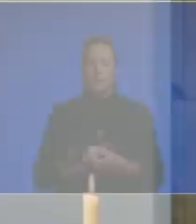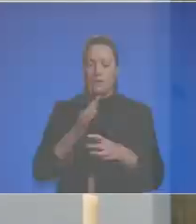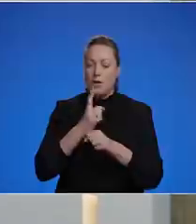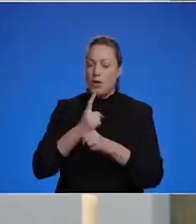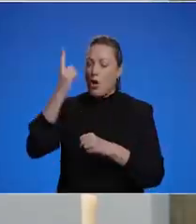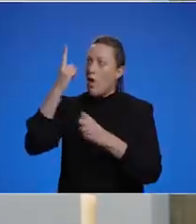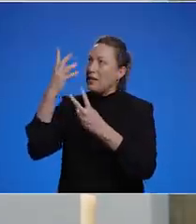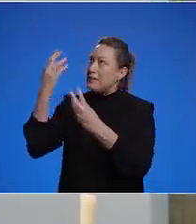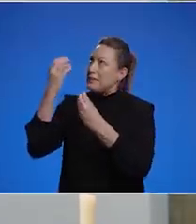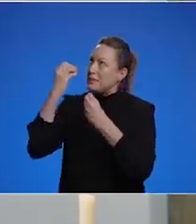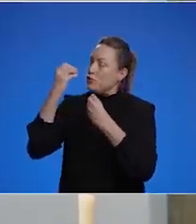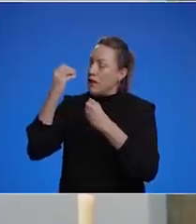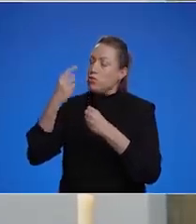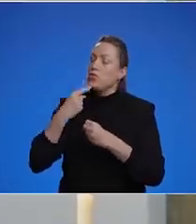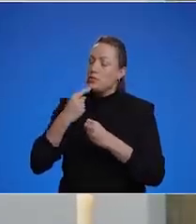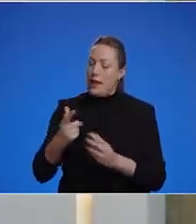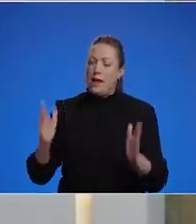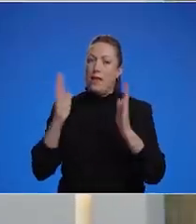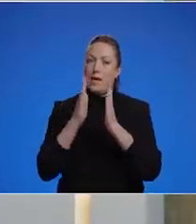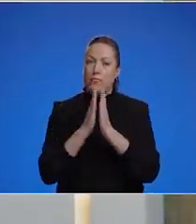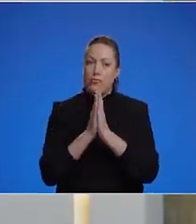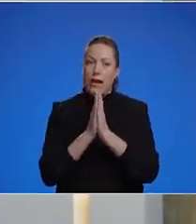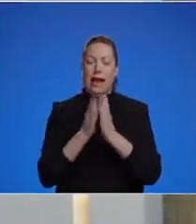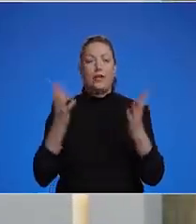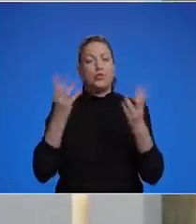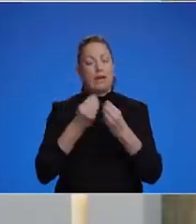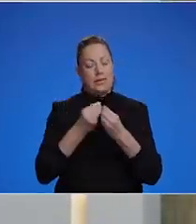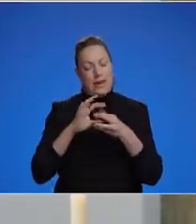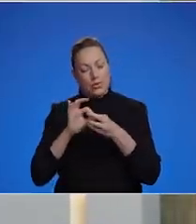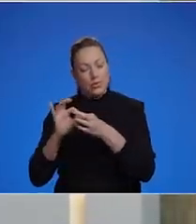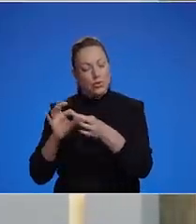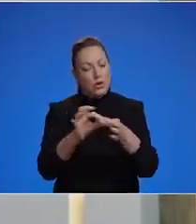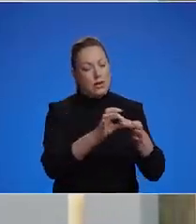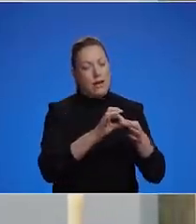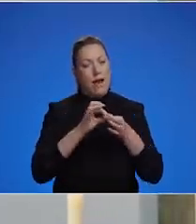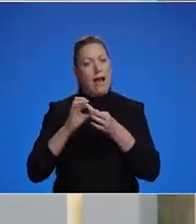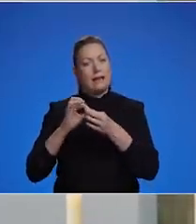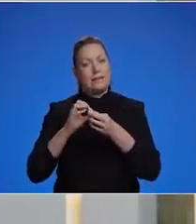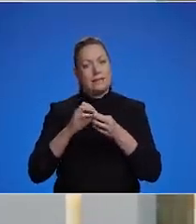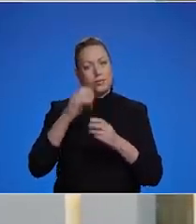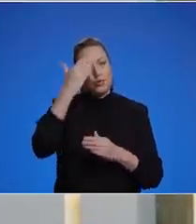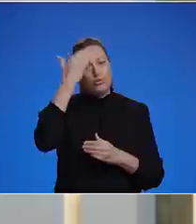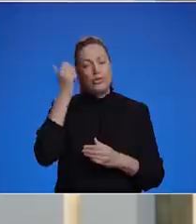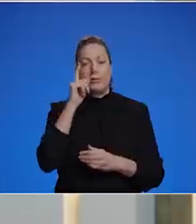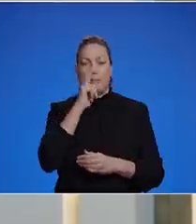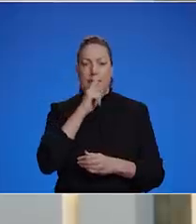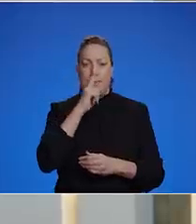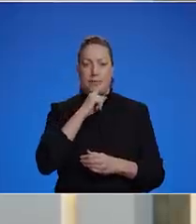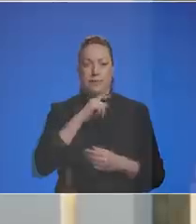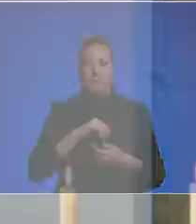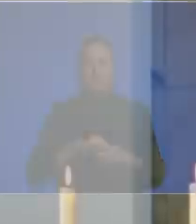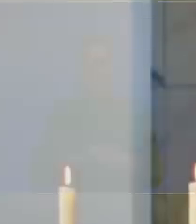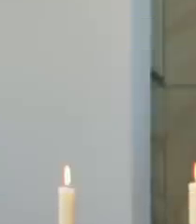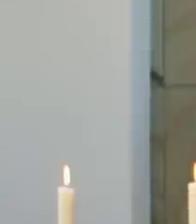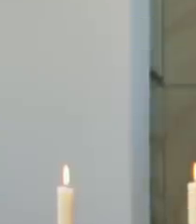At the Saviour's command, informed by divine teaching, we dare to say the prayer that unites all Christian people. Our